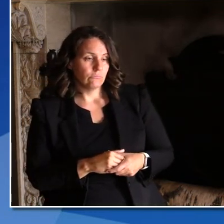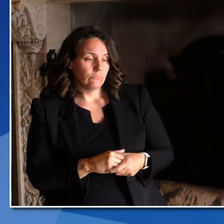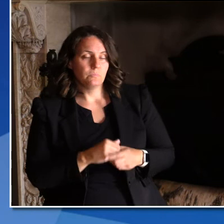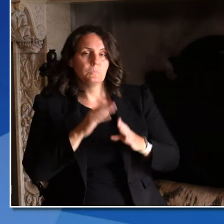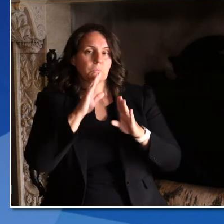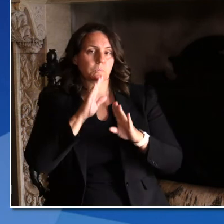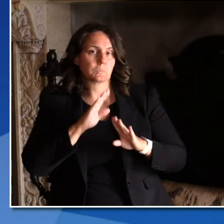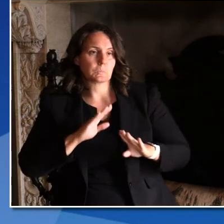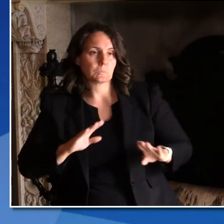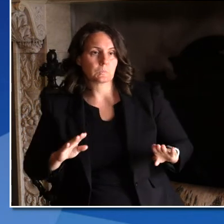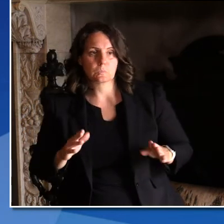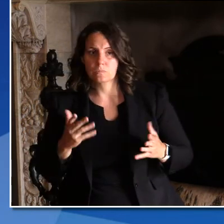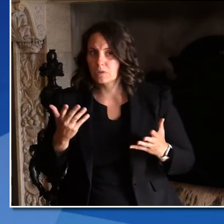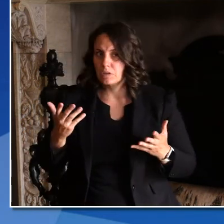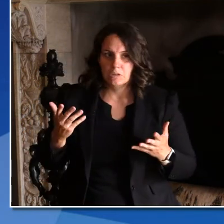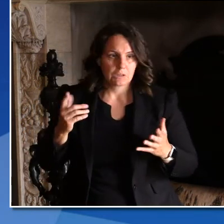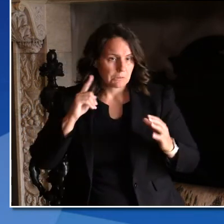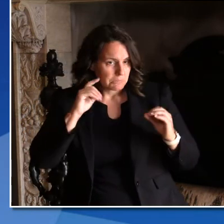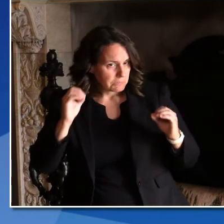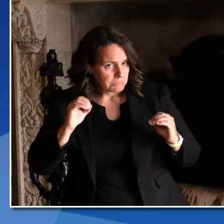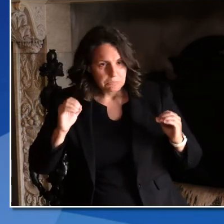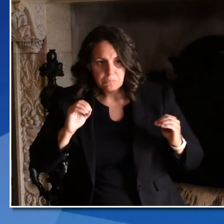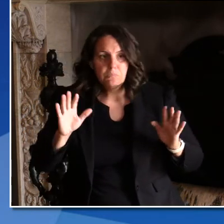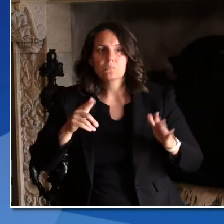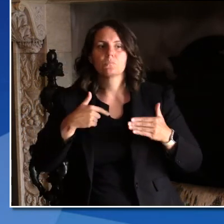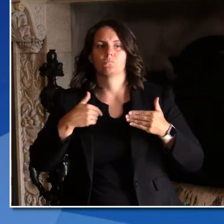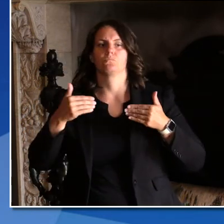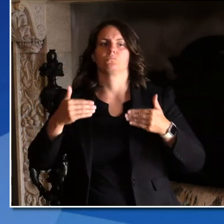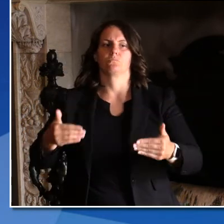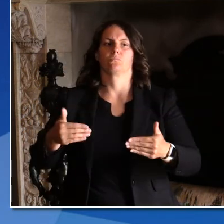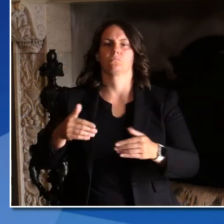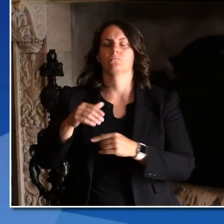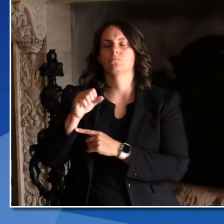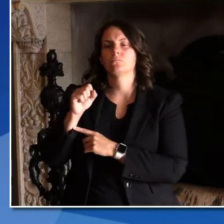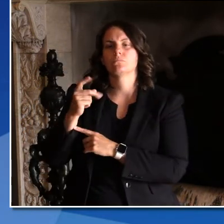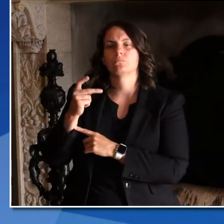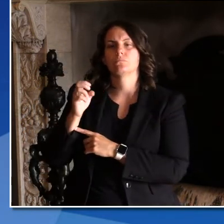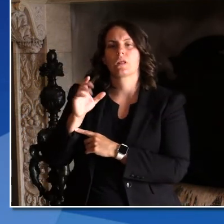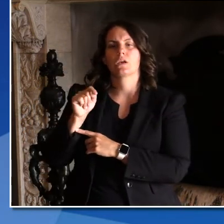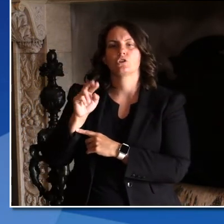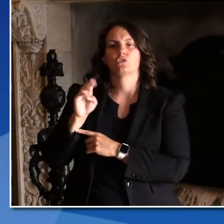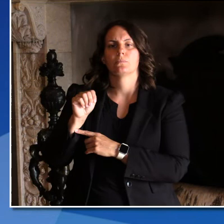Okay, hearing nothing, we'll move on then to Spectrum News. Spectrum News?